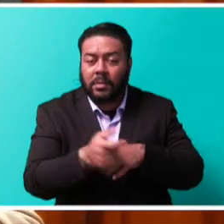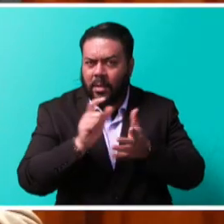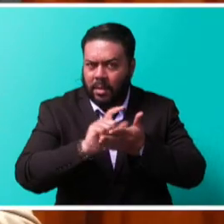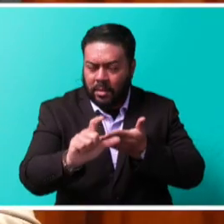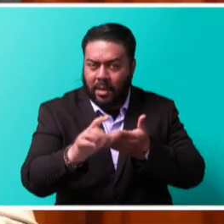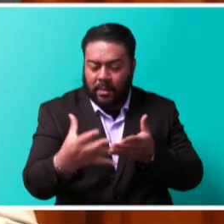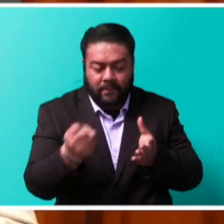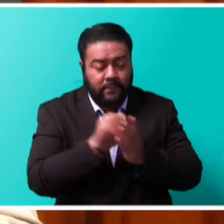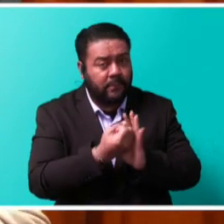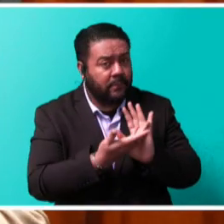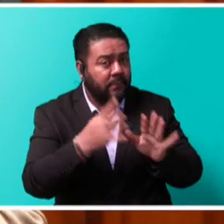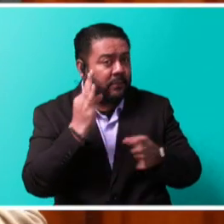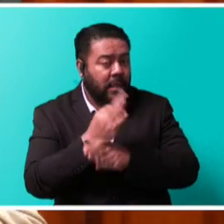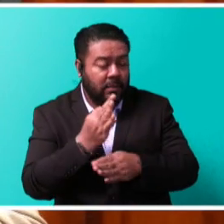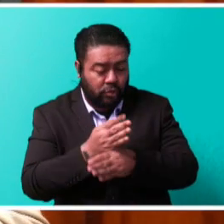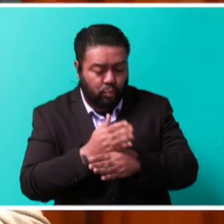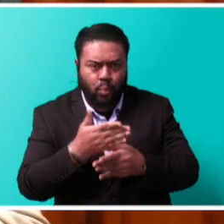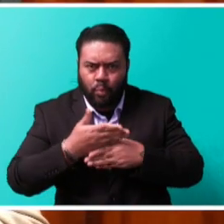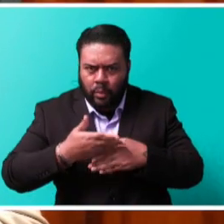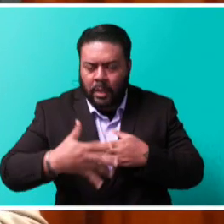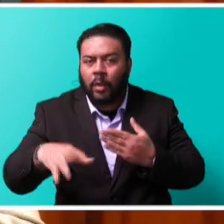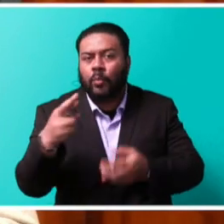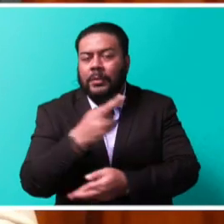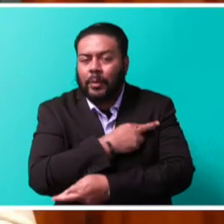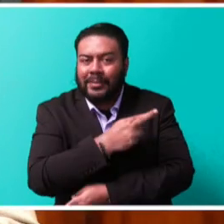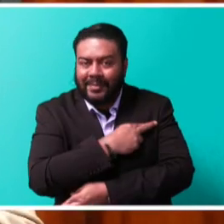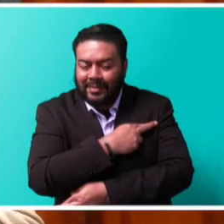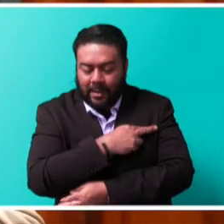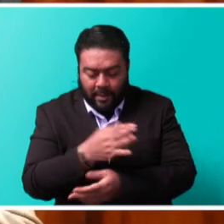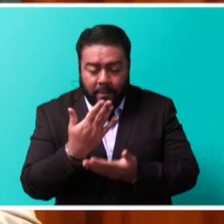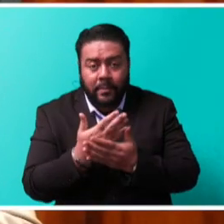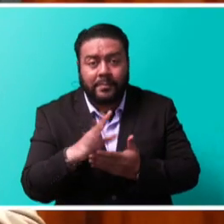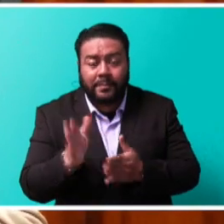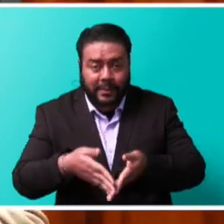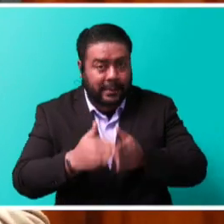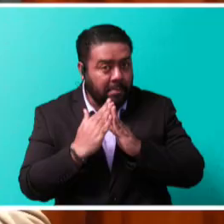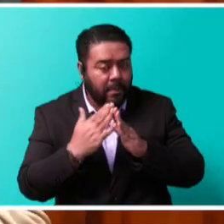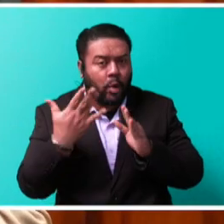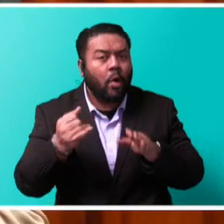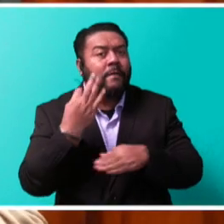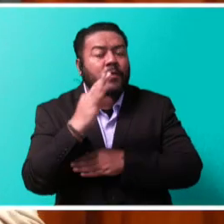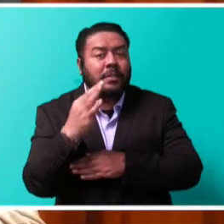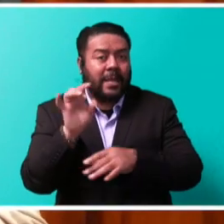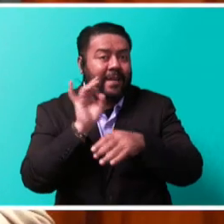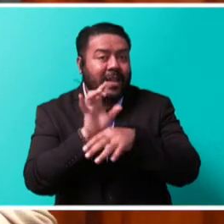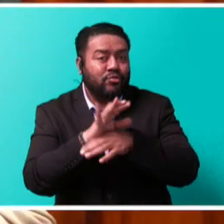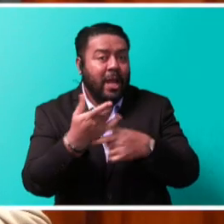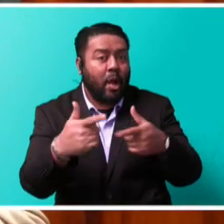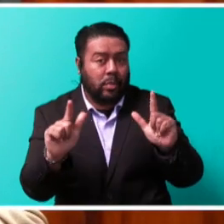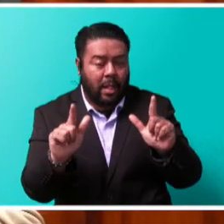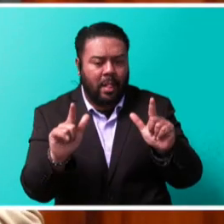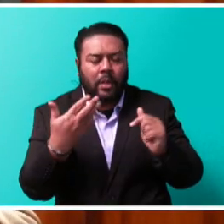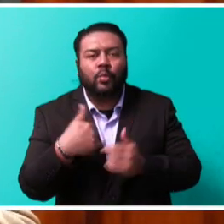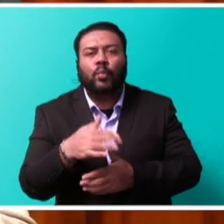functions and responsibilities for the Conservator and the Department of Forestry, the establishment of a Forestry Advisory Council to